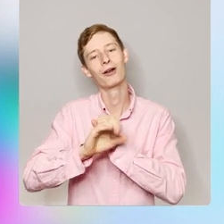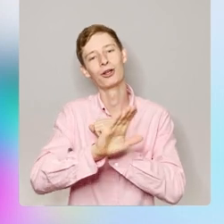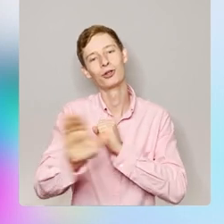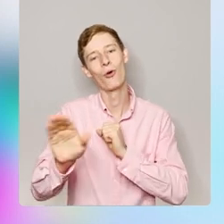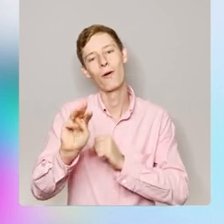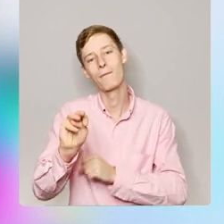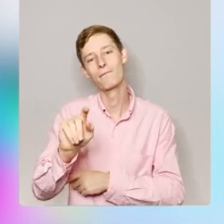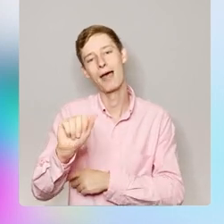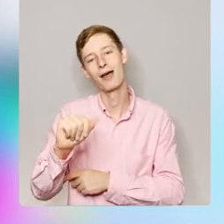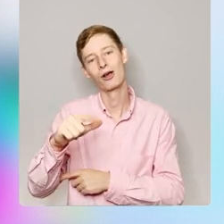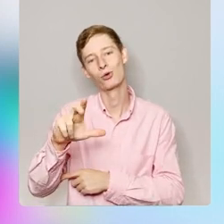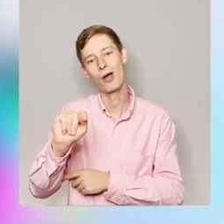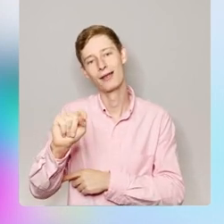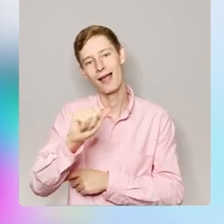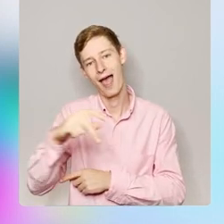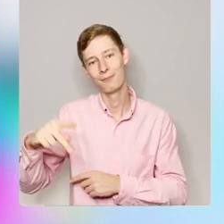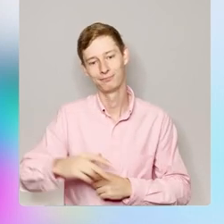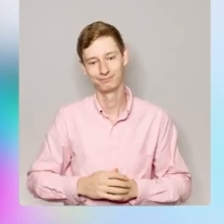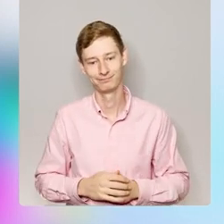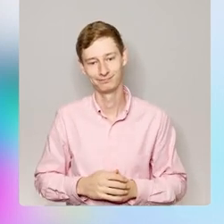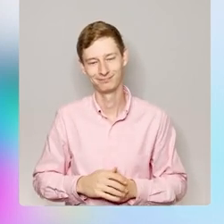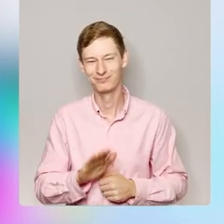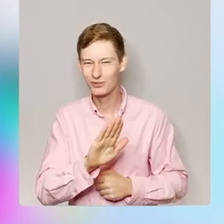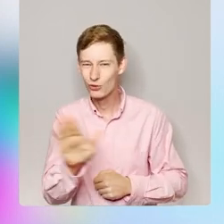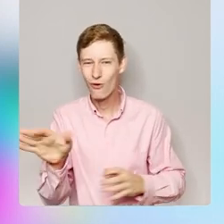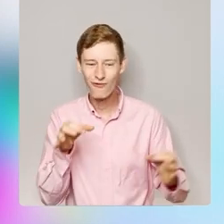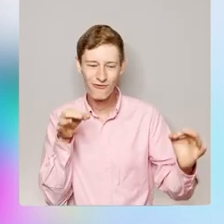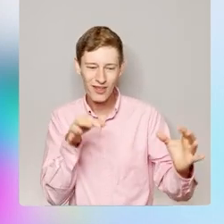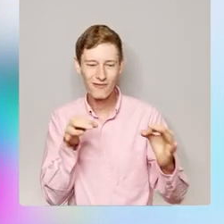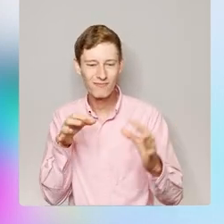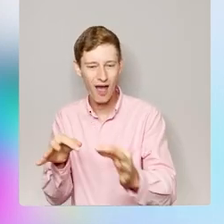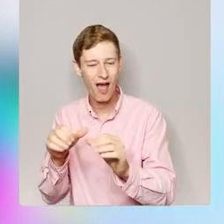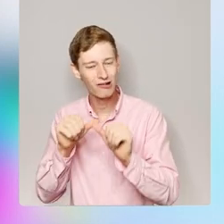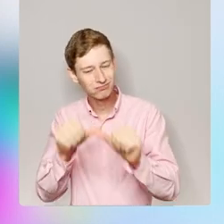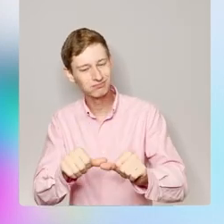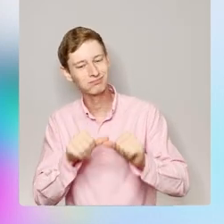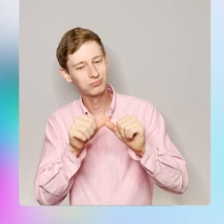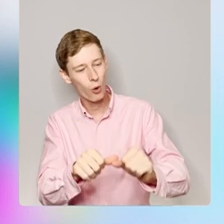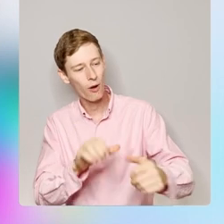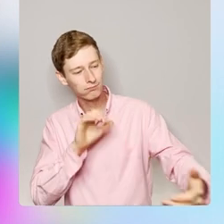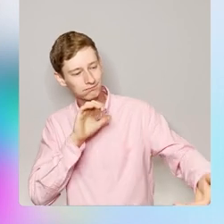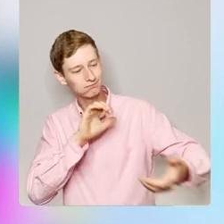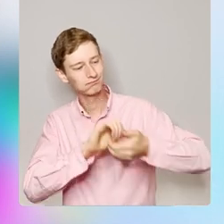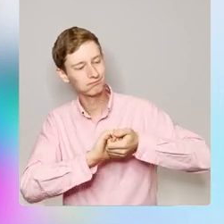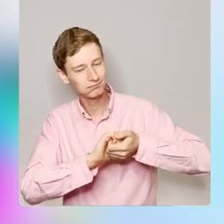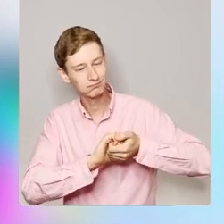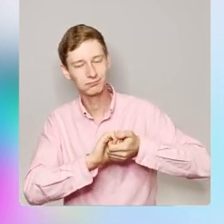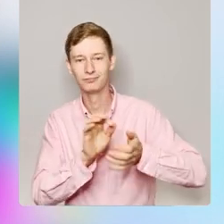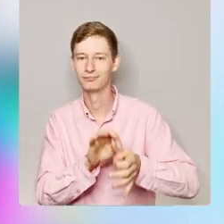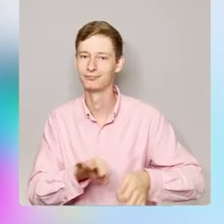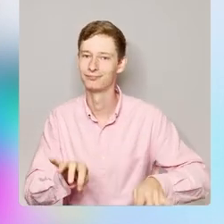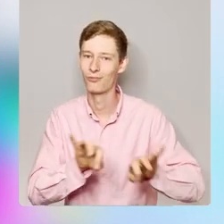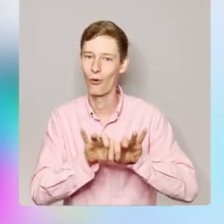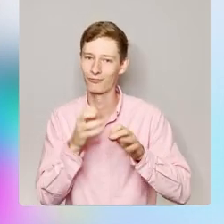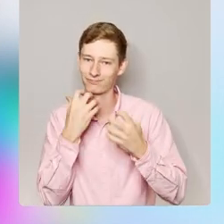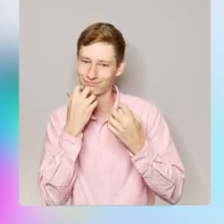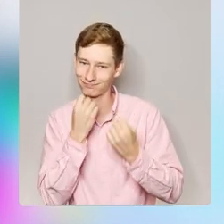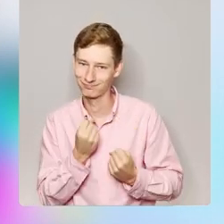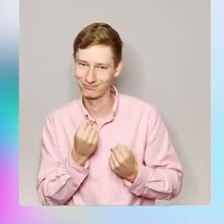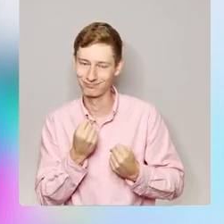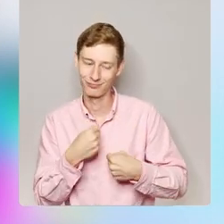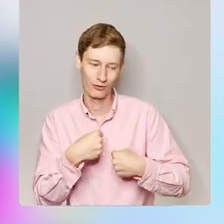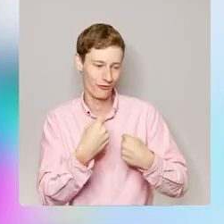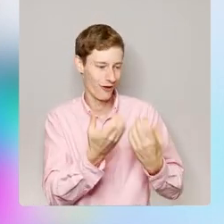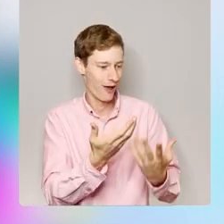app. We appreciate your feedback and ongoing partnership to help us deliver products that are most vital for